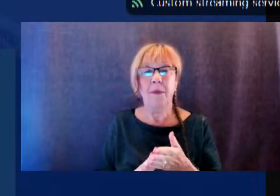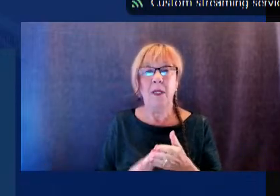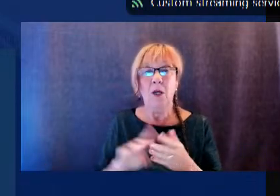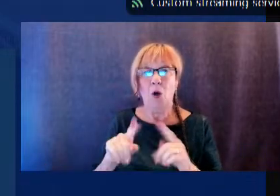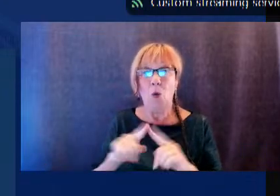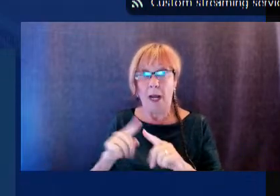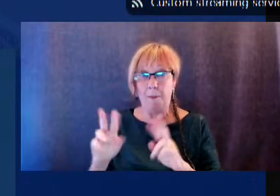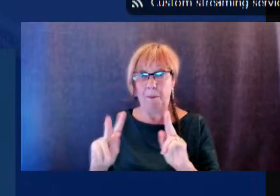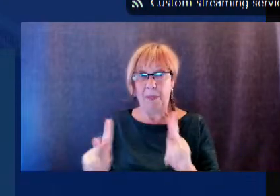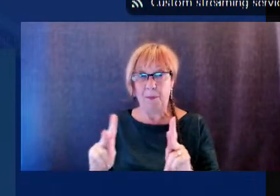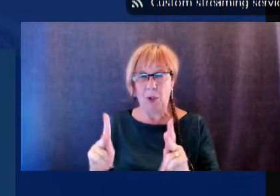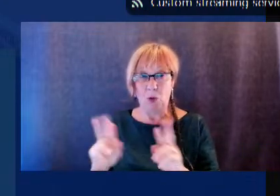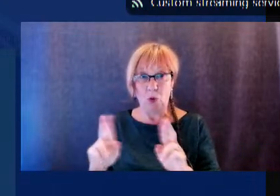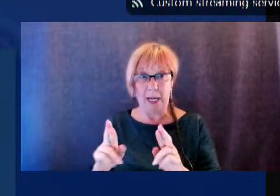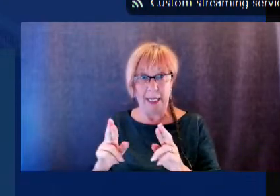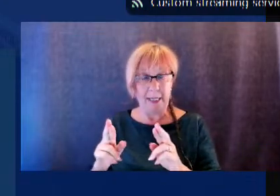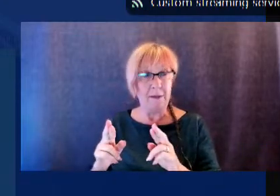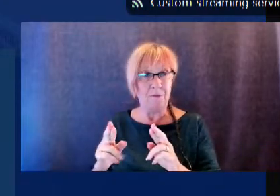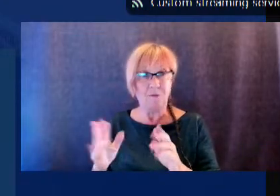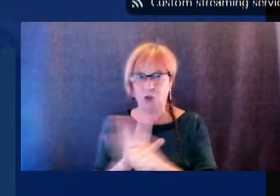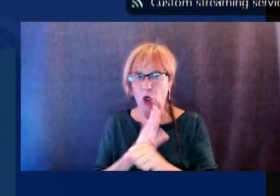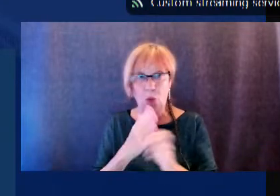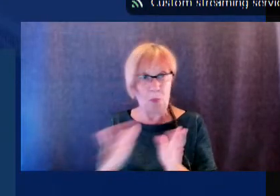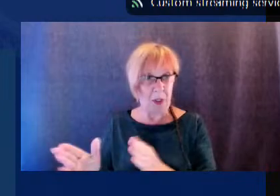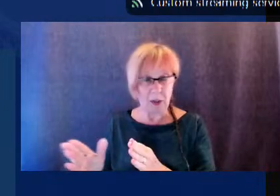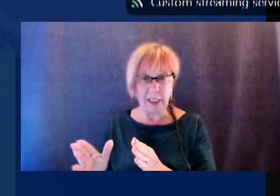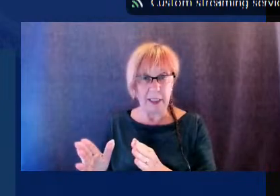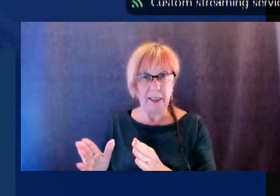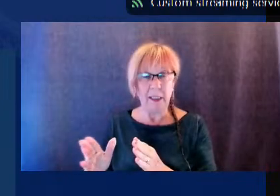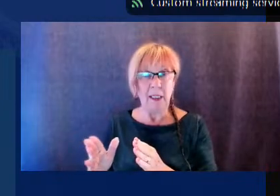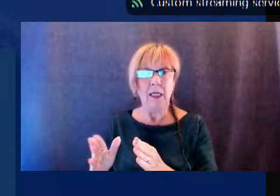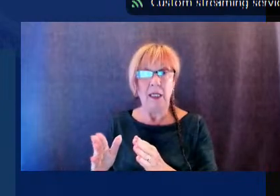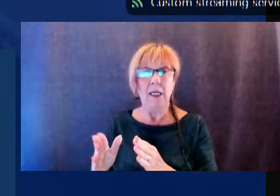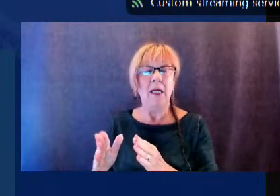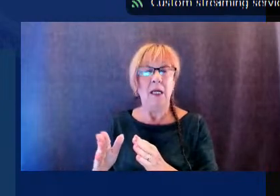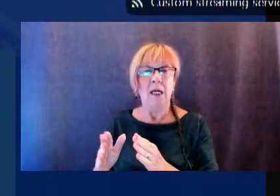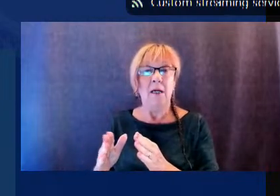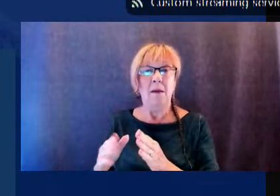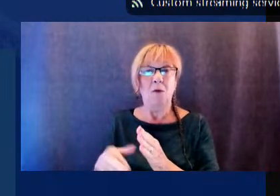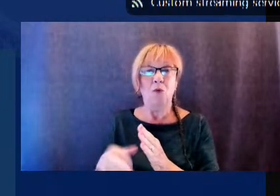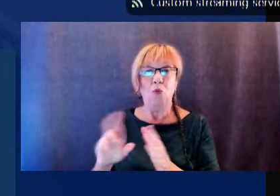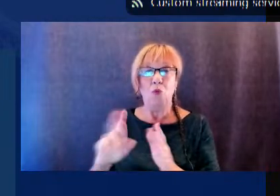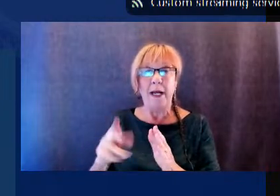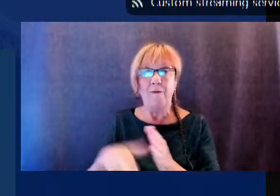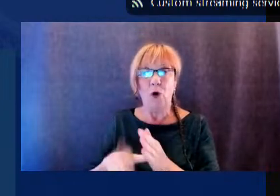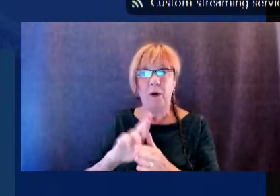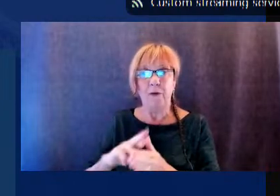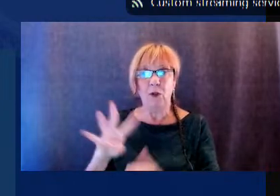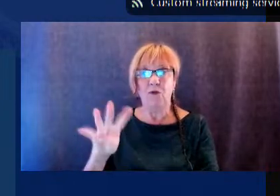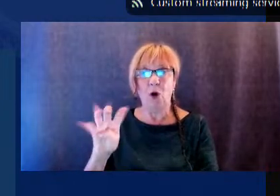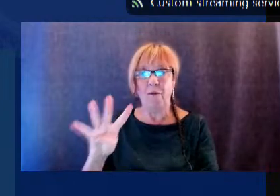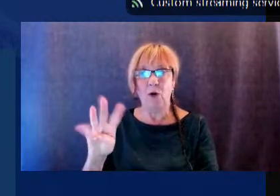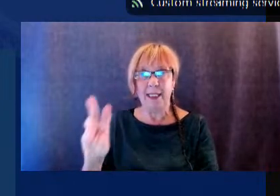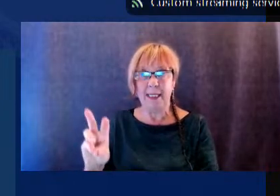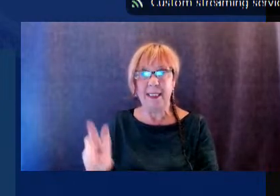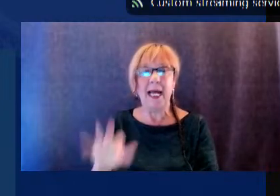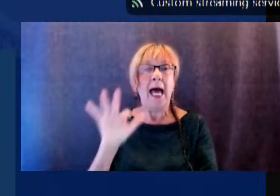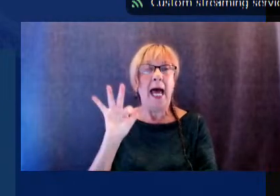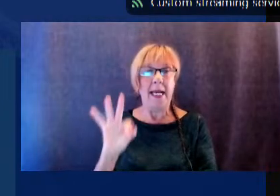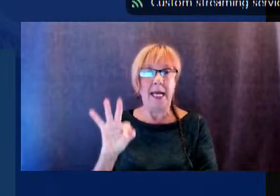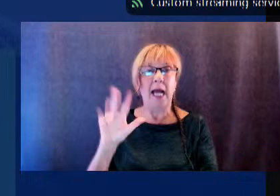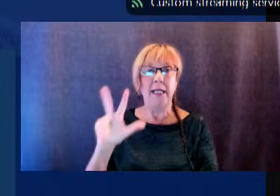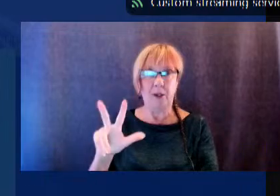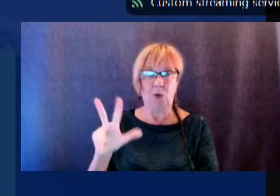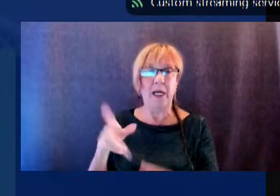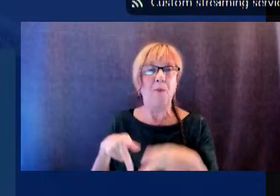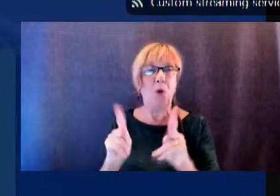building plans, we have 446 submittals progressed into building review and 93 permits issued. And from the